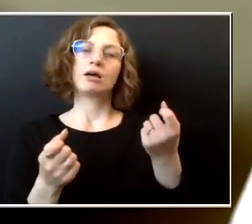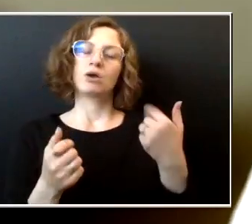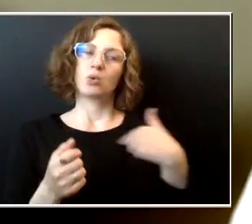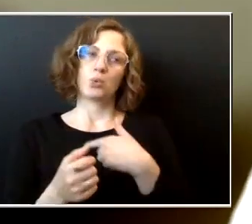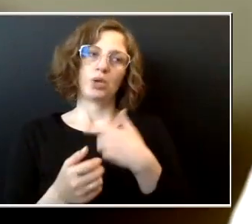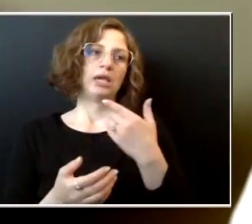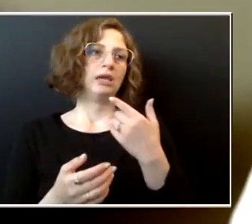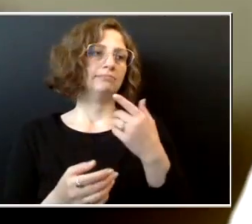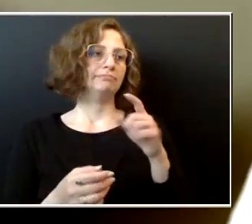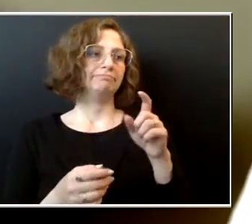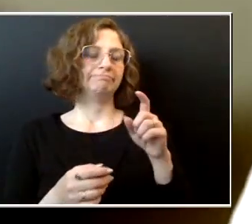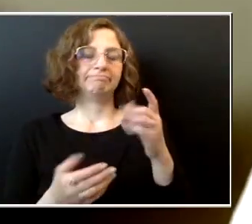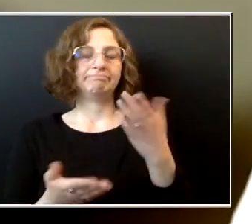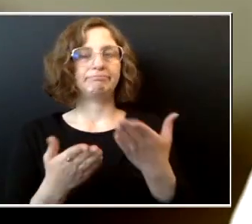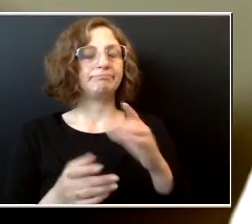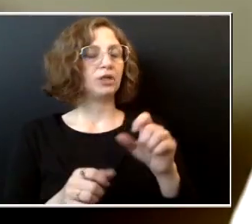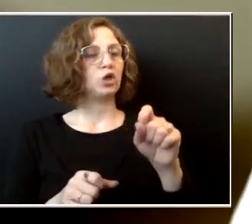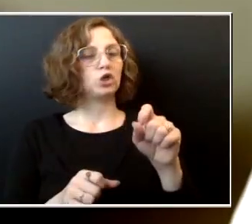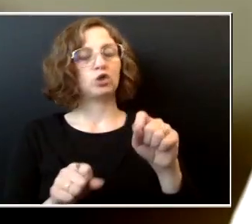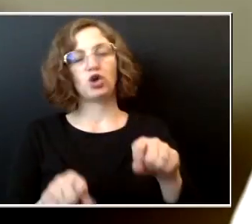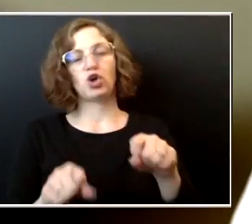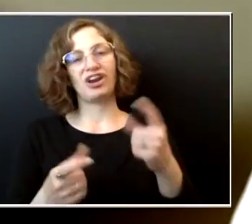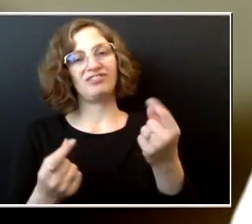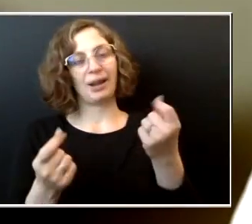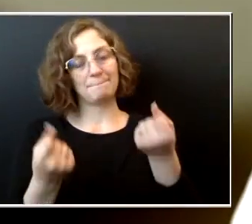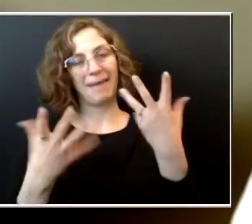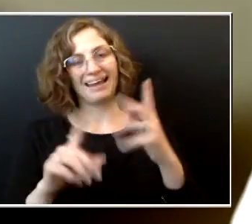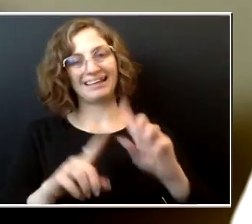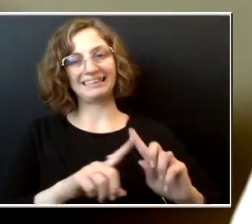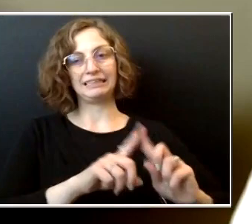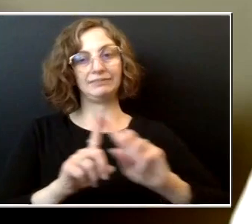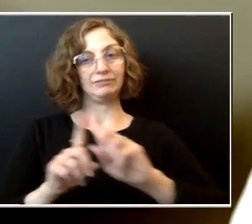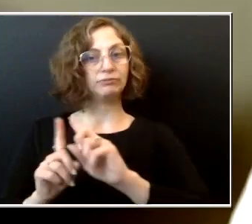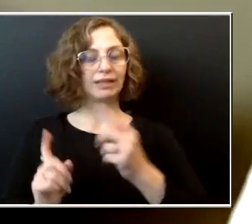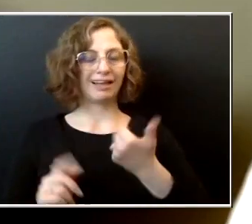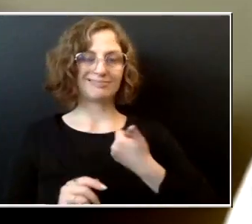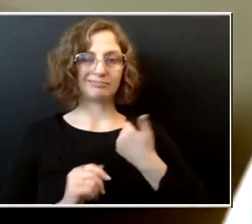country. Obviously, we know it is a large geographic